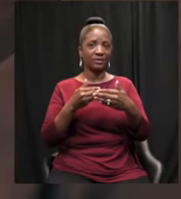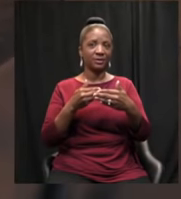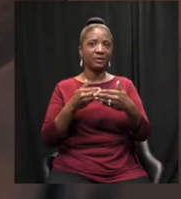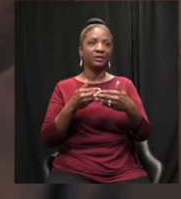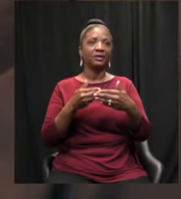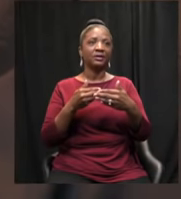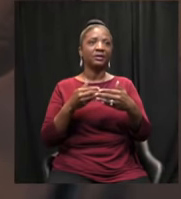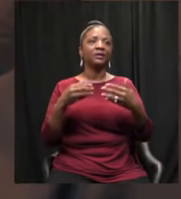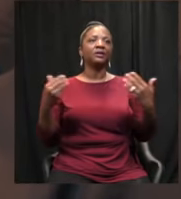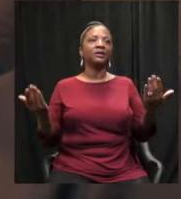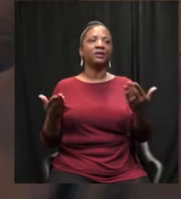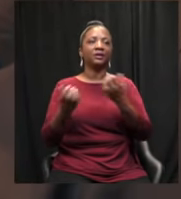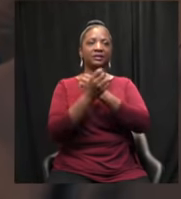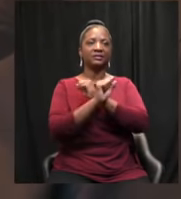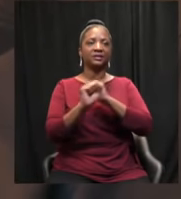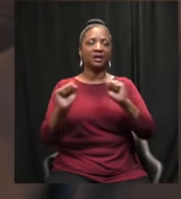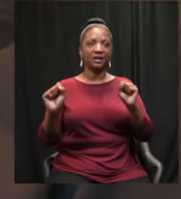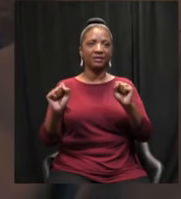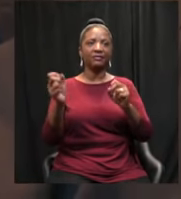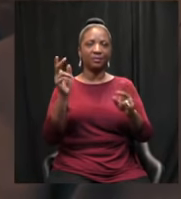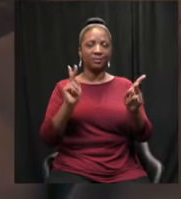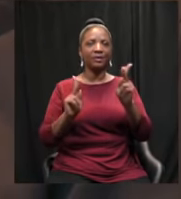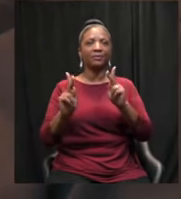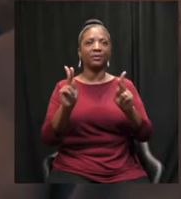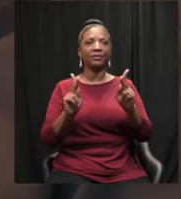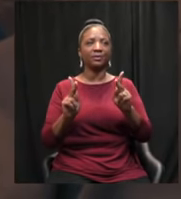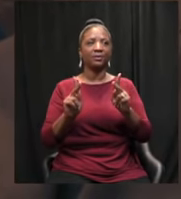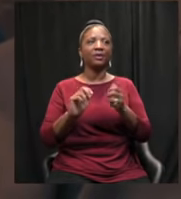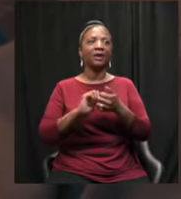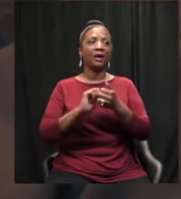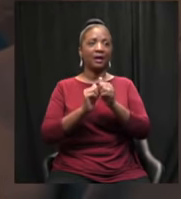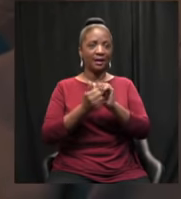people. And how does he do it?